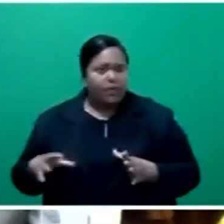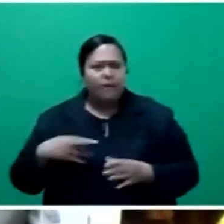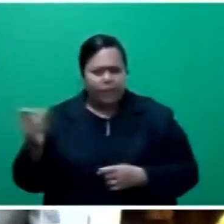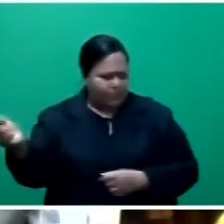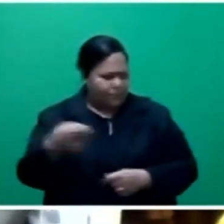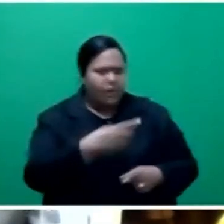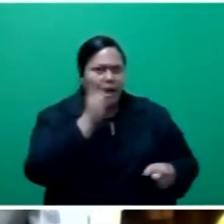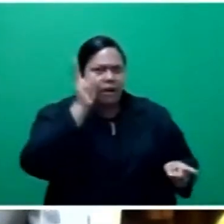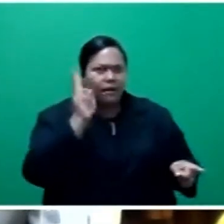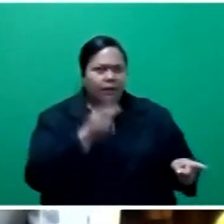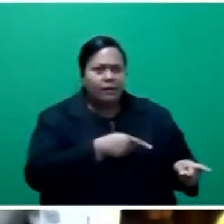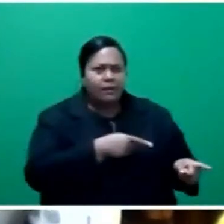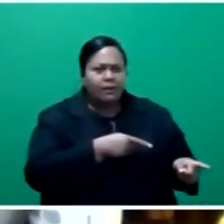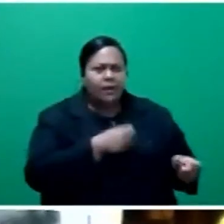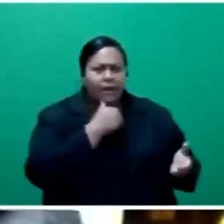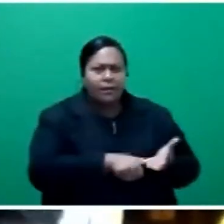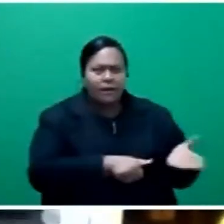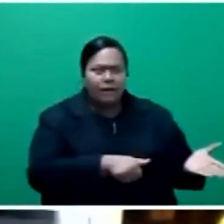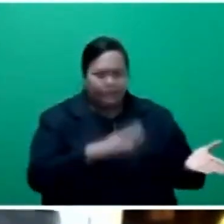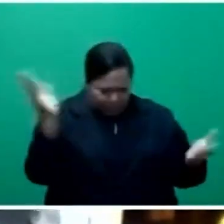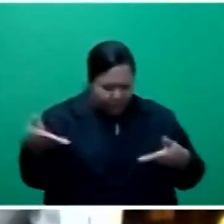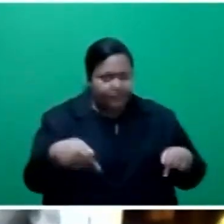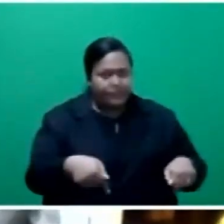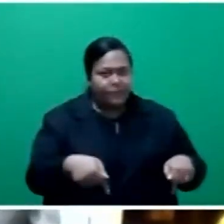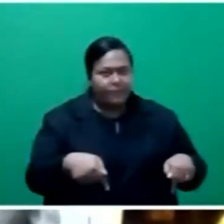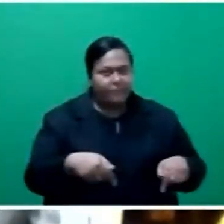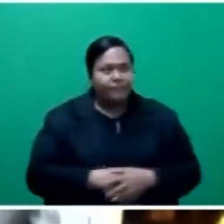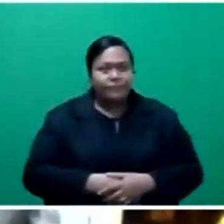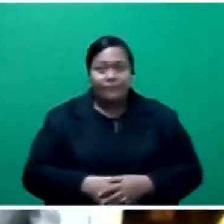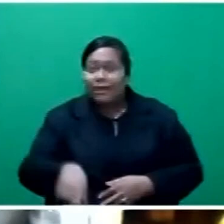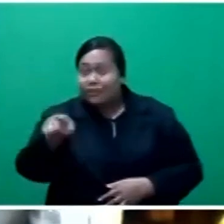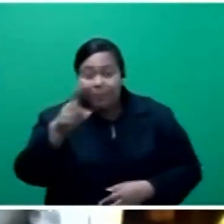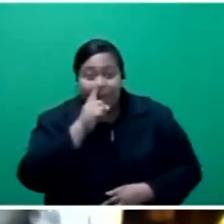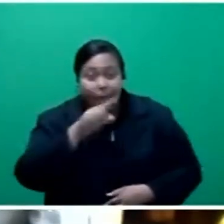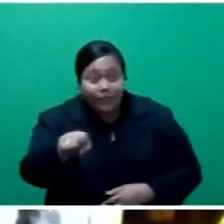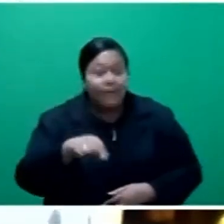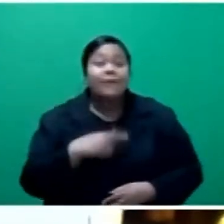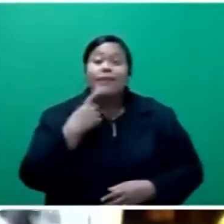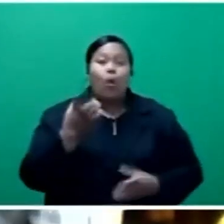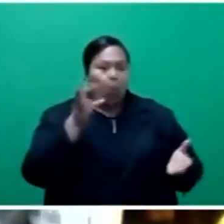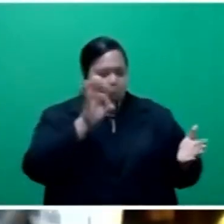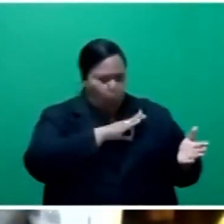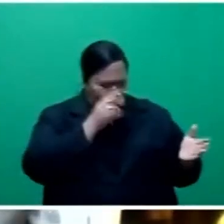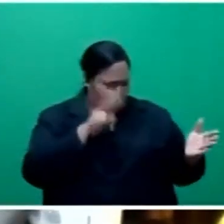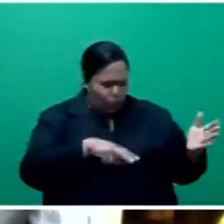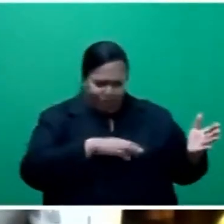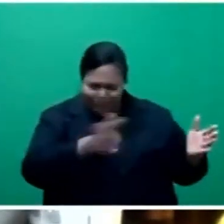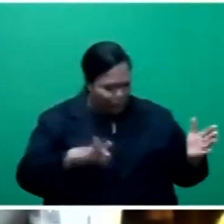another DML, and then it turns up here. So then all these people here say, oh, look, this has not been responded